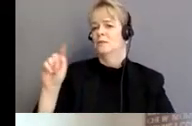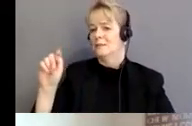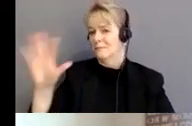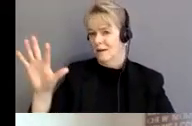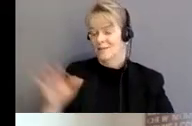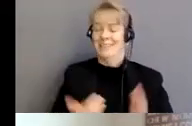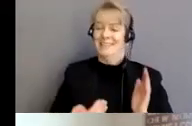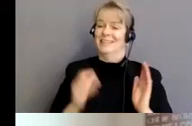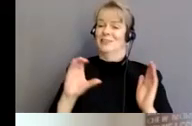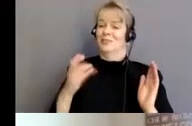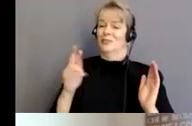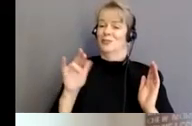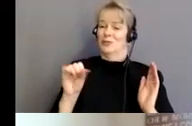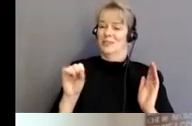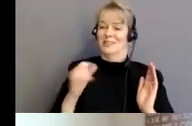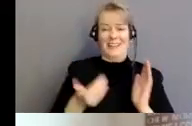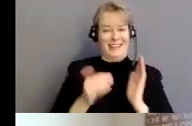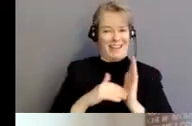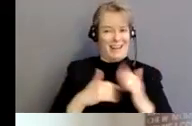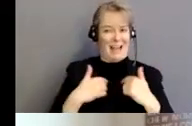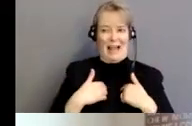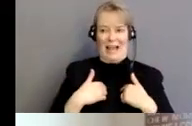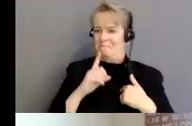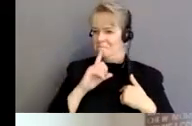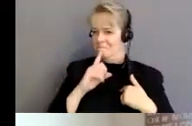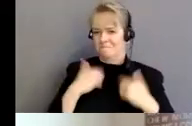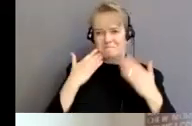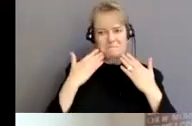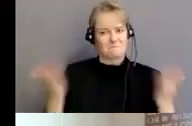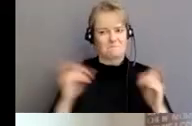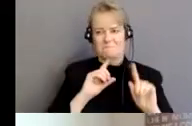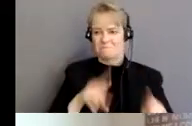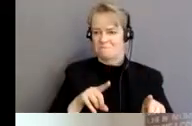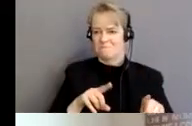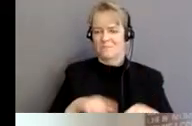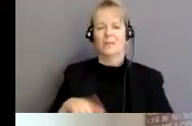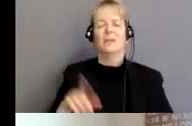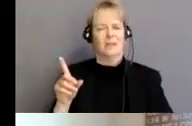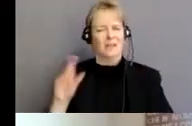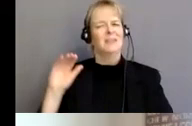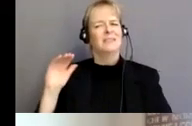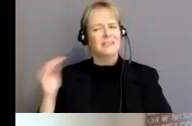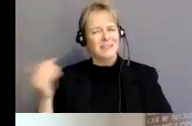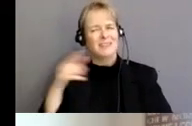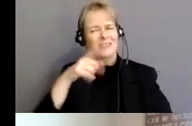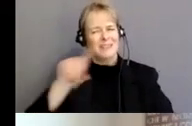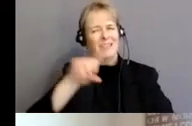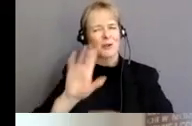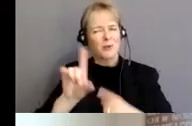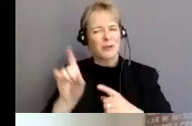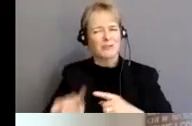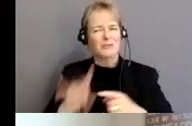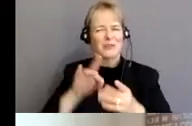Again, that is something that I really don't know. So I have a sense that these are very specific questions